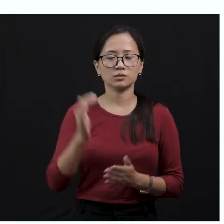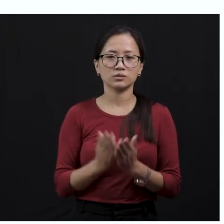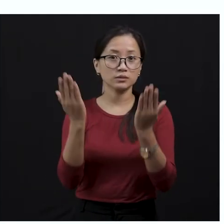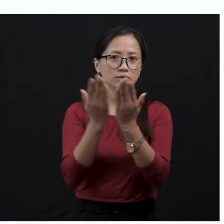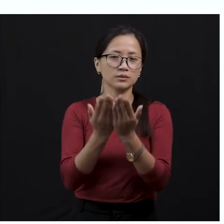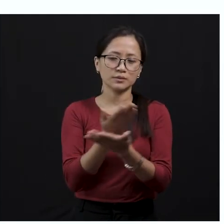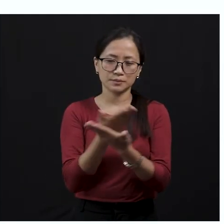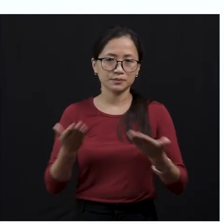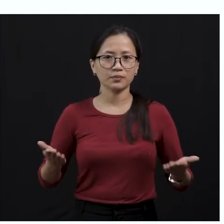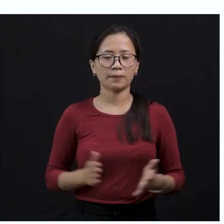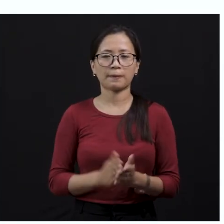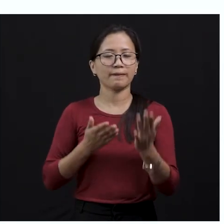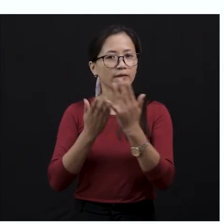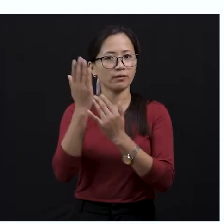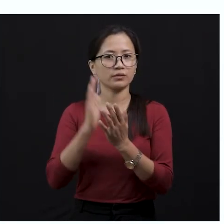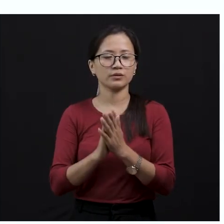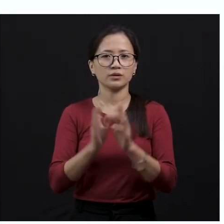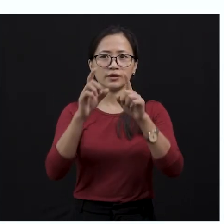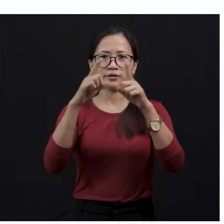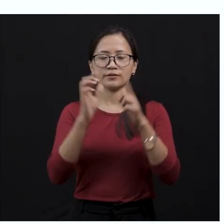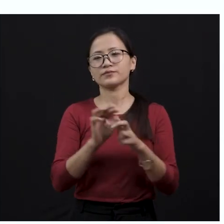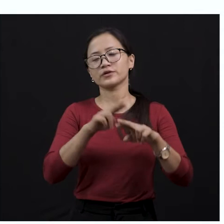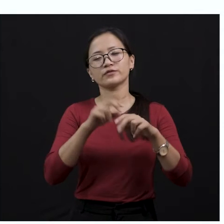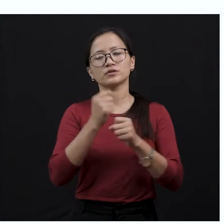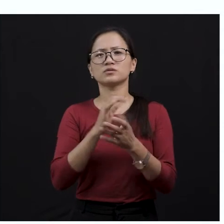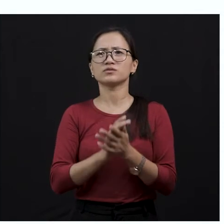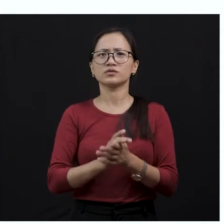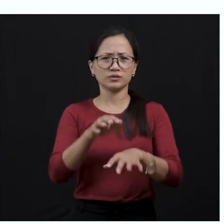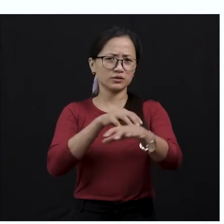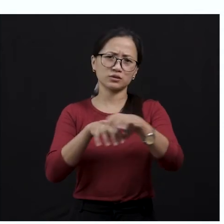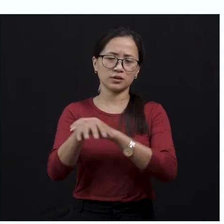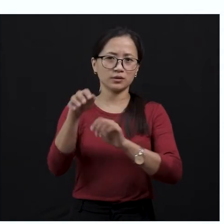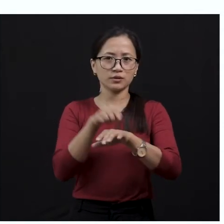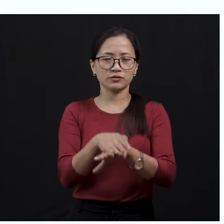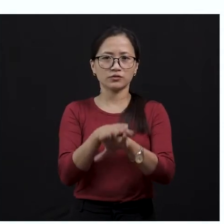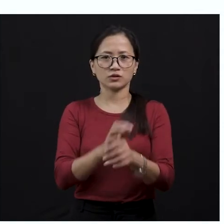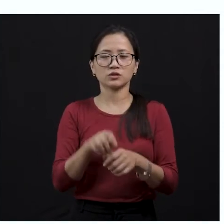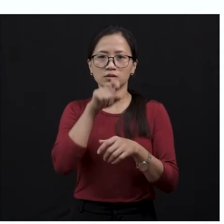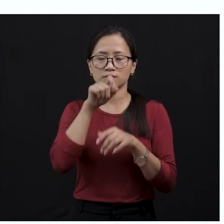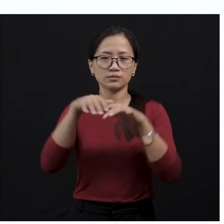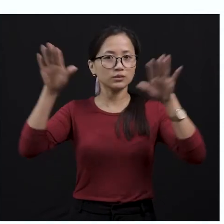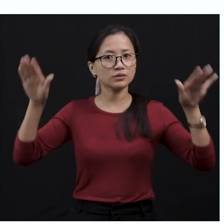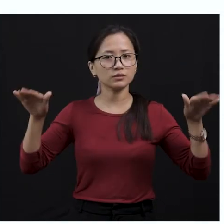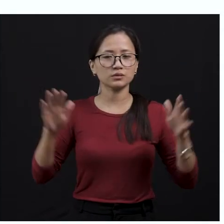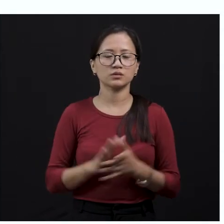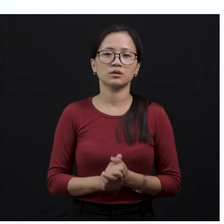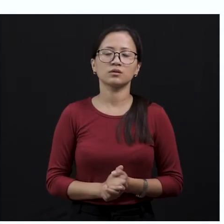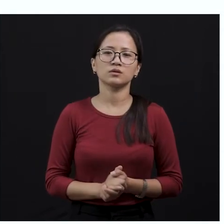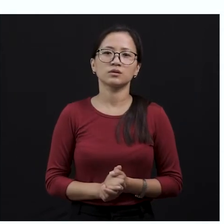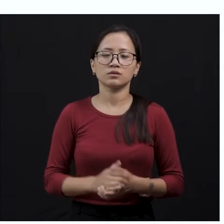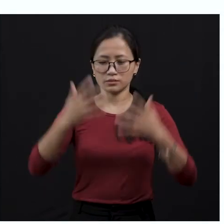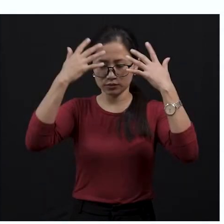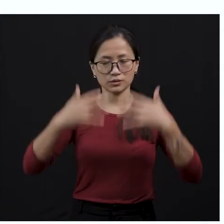but through the figures of animals, the fish, the birds, also the figures